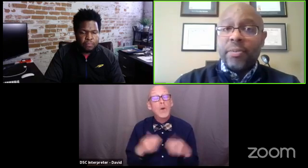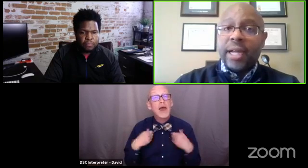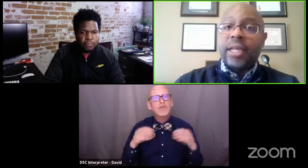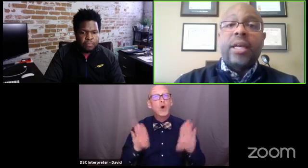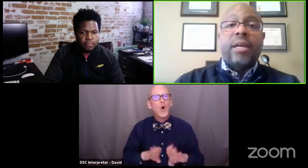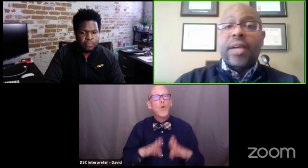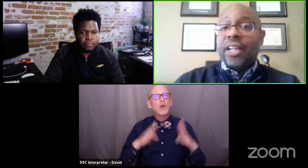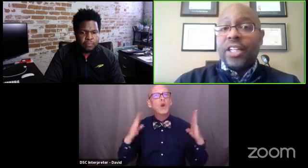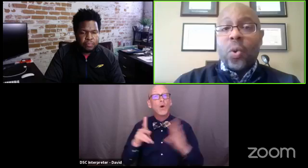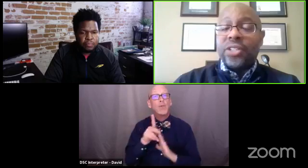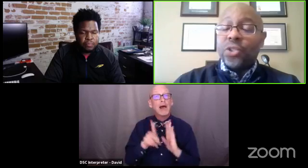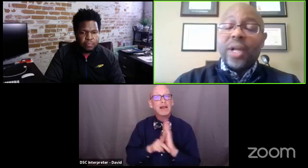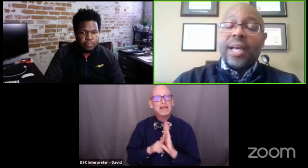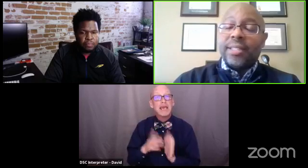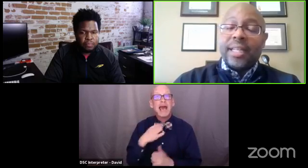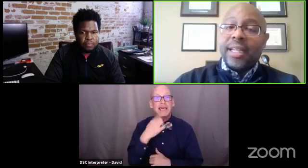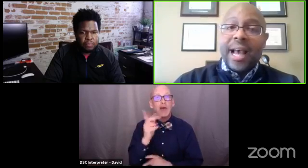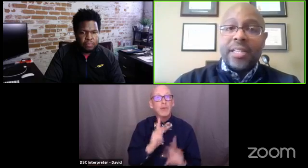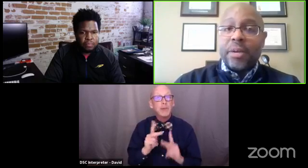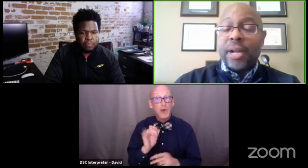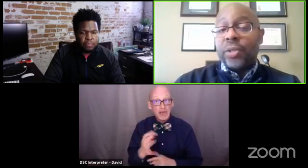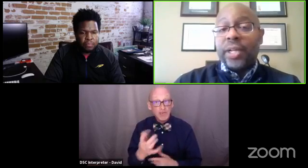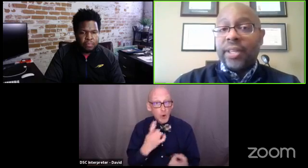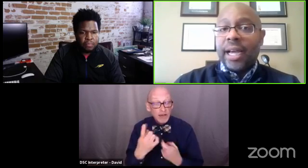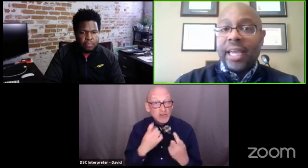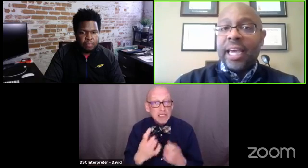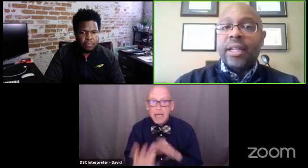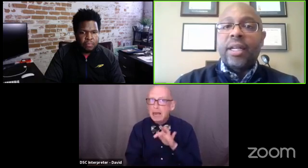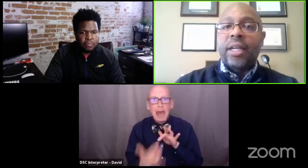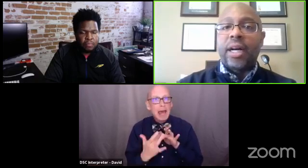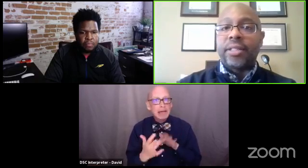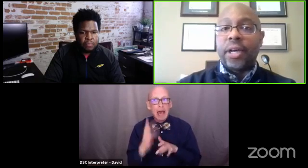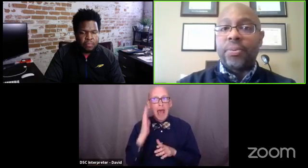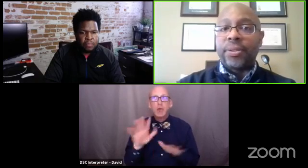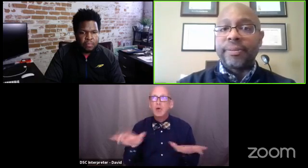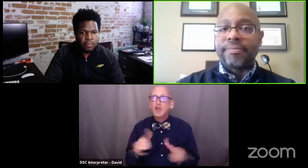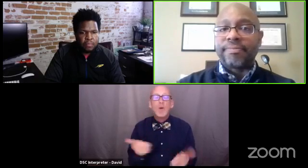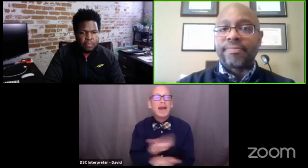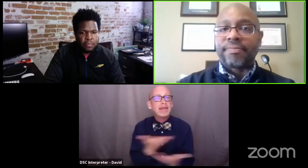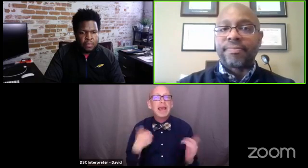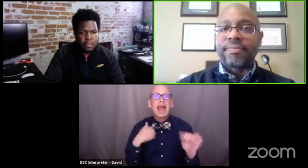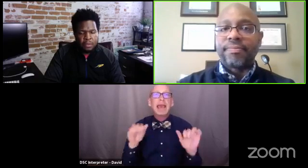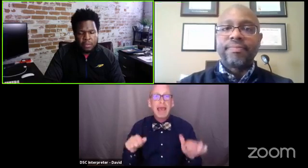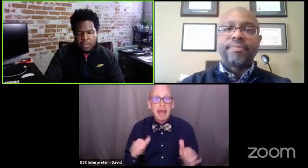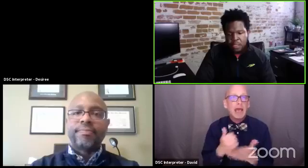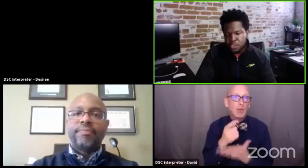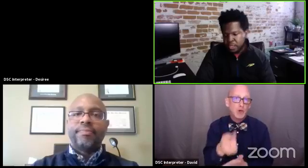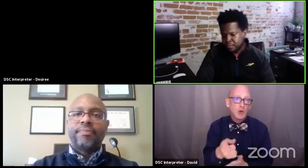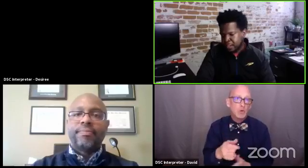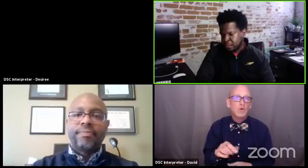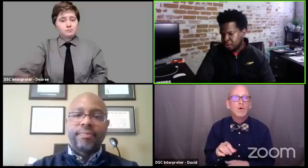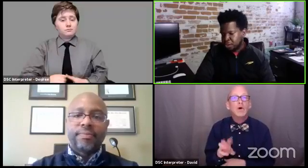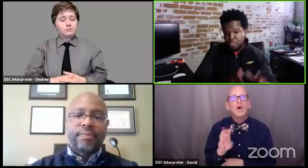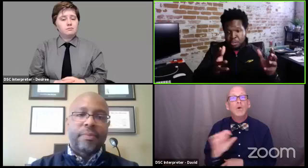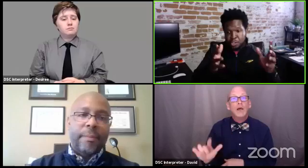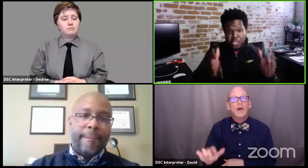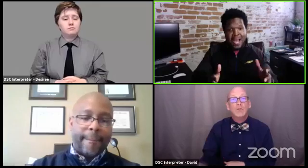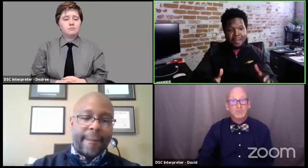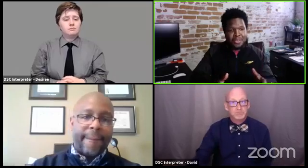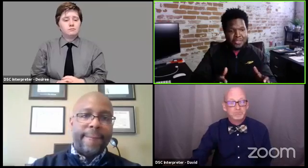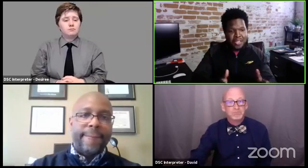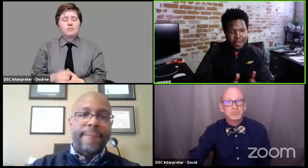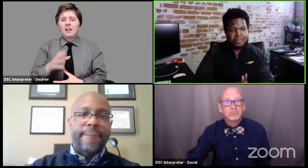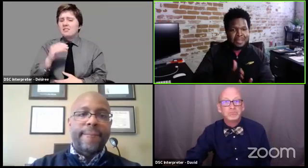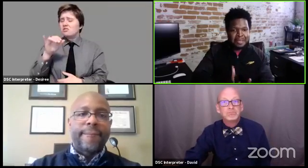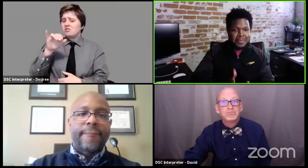tell everybody, if you got any questions, do not hesitate to contact me. I'll do anything I can to help you. You know, and Jeff, like your